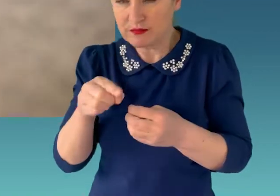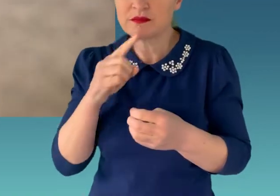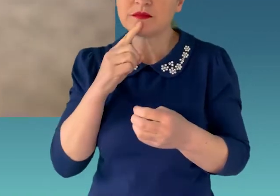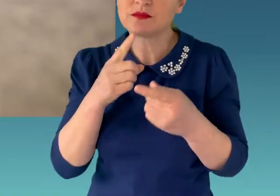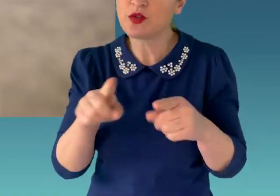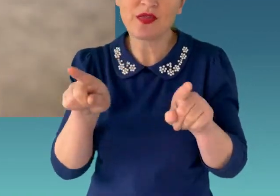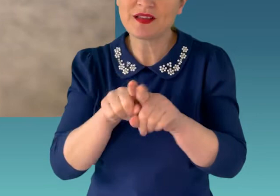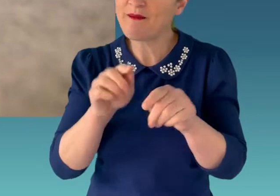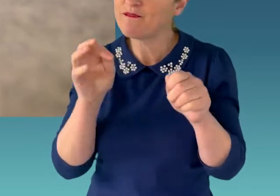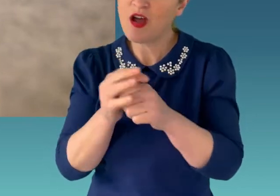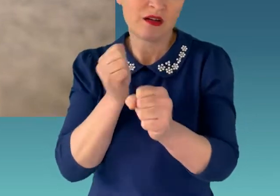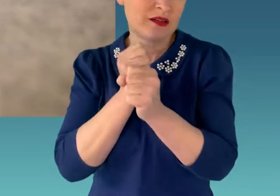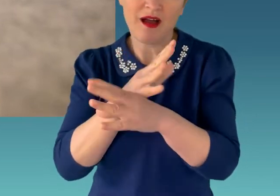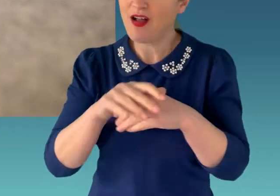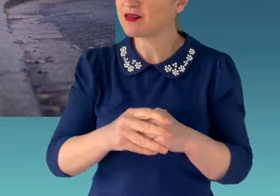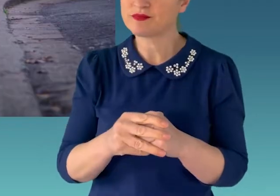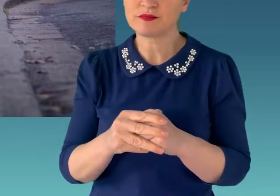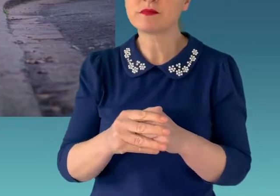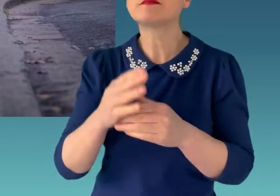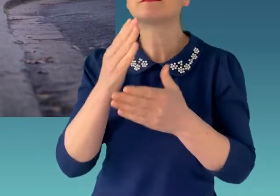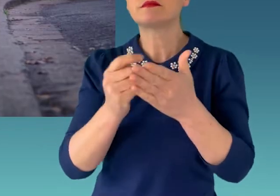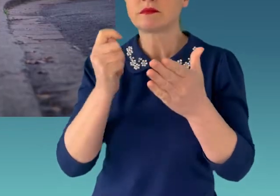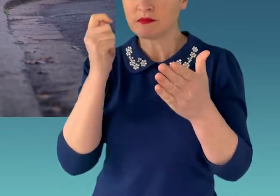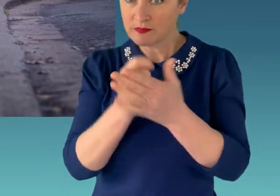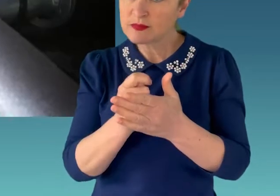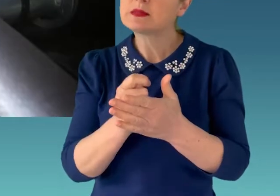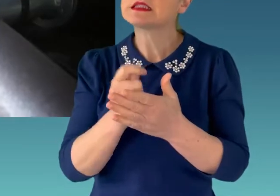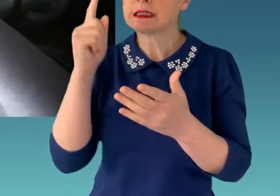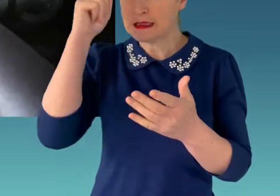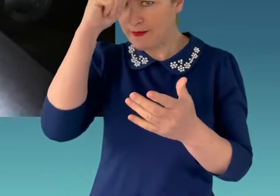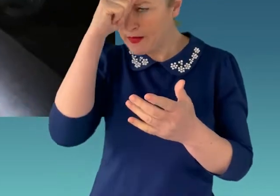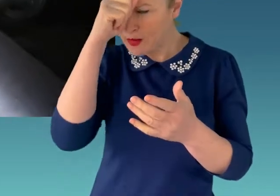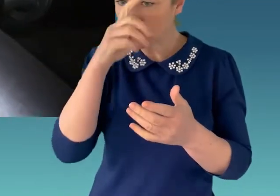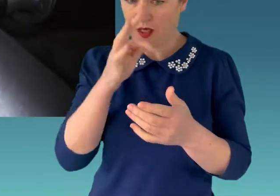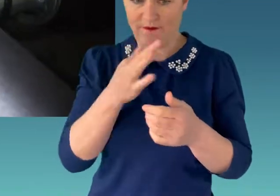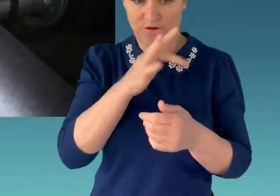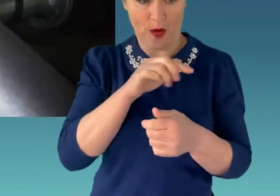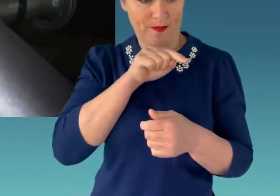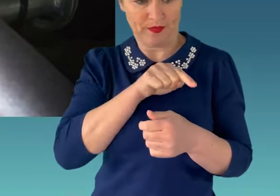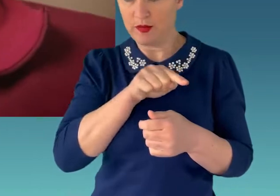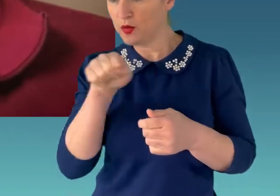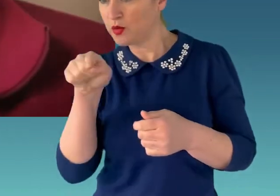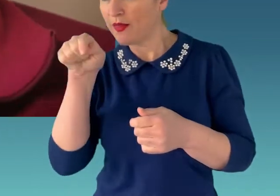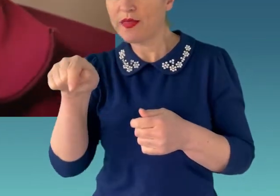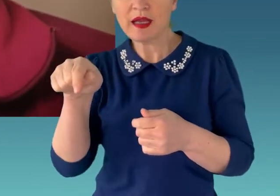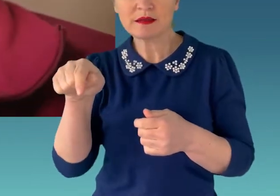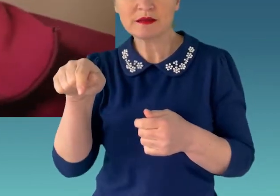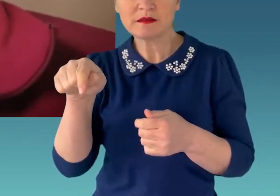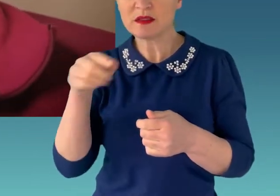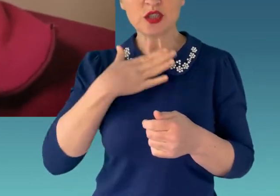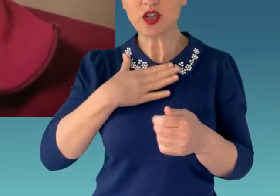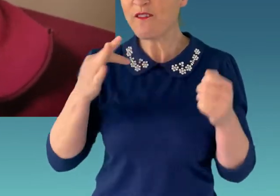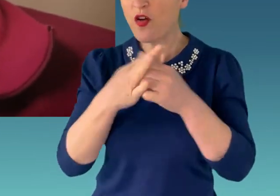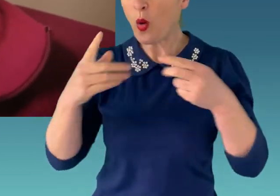for all of us. A lot of the time, it can still be hard to get to where you need to go. And it's not just wheelchair